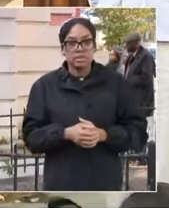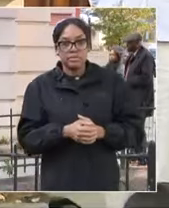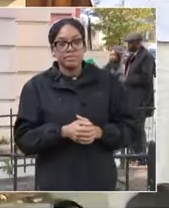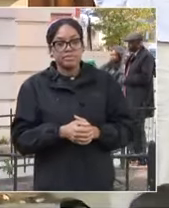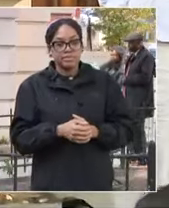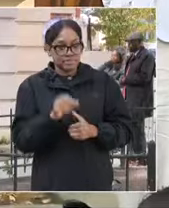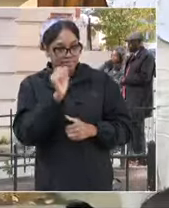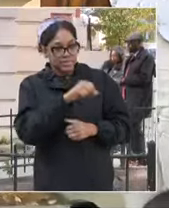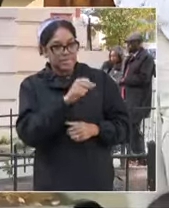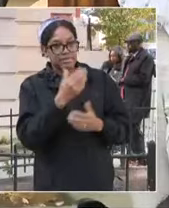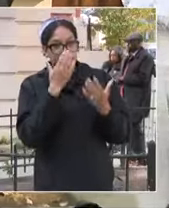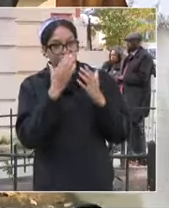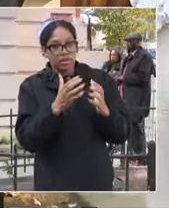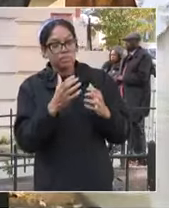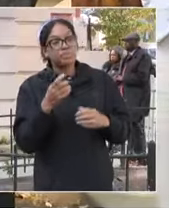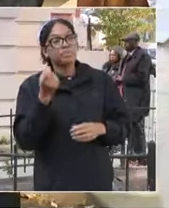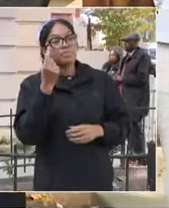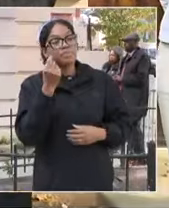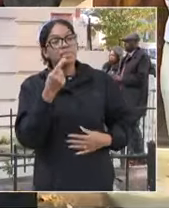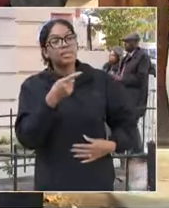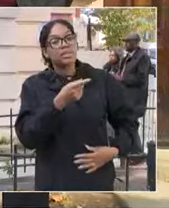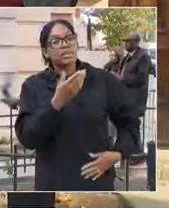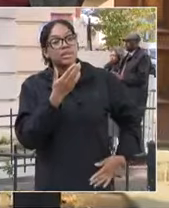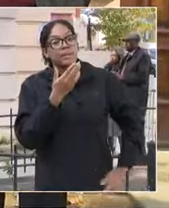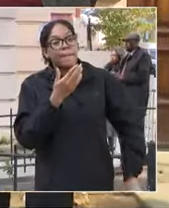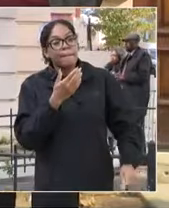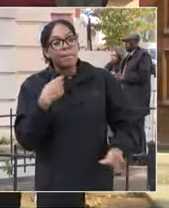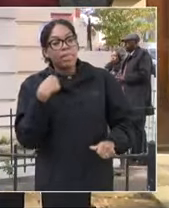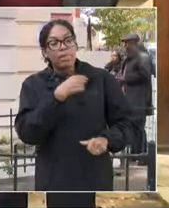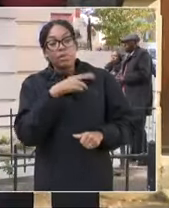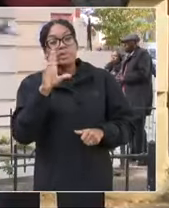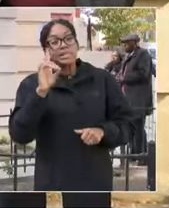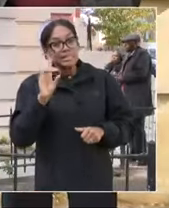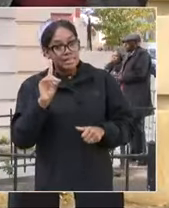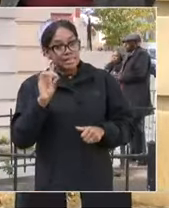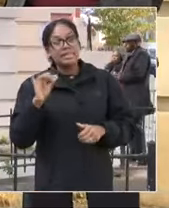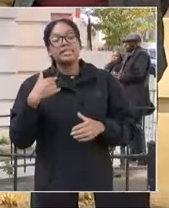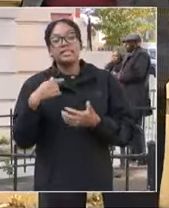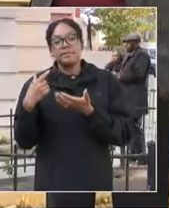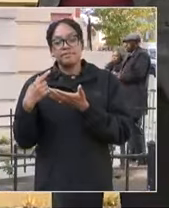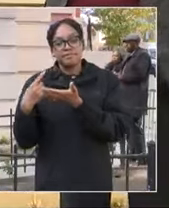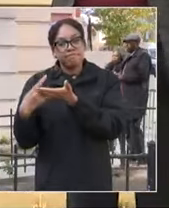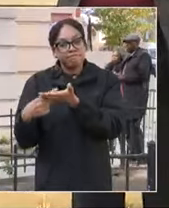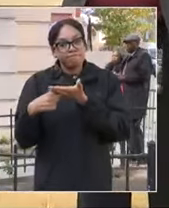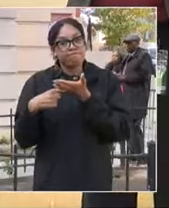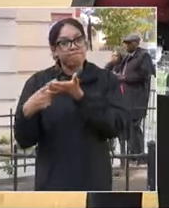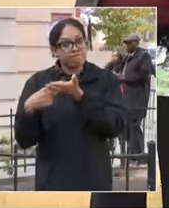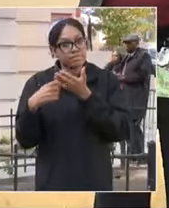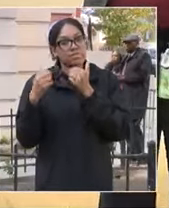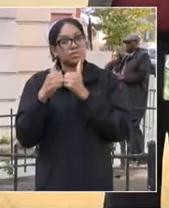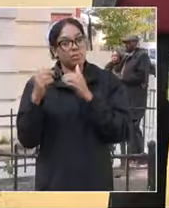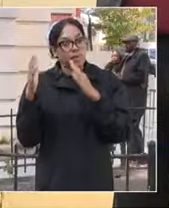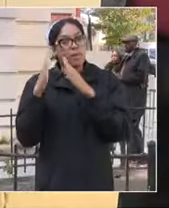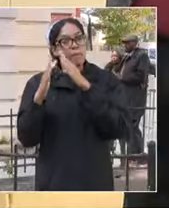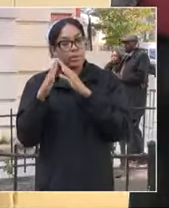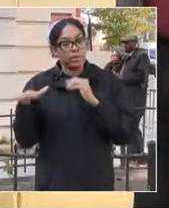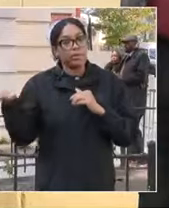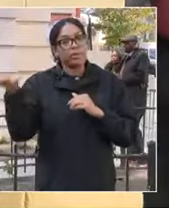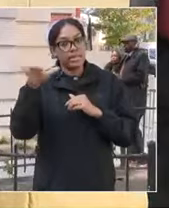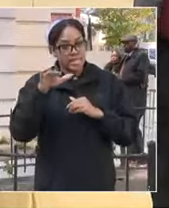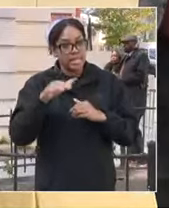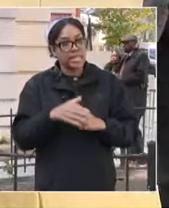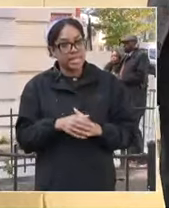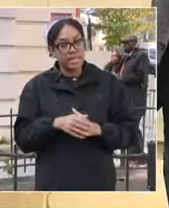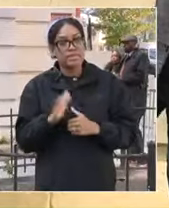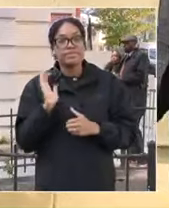you. It was important for us to take the feedback from the community, from our neighbors, from our stakeholders and our clients,